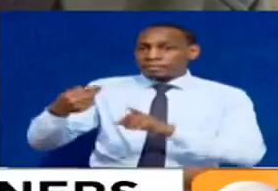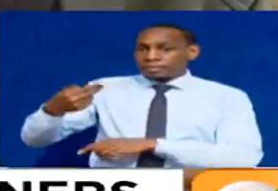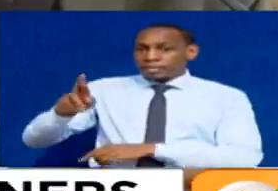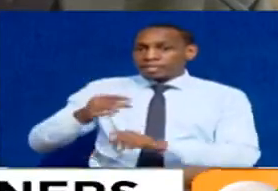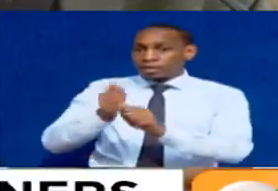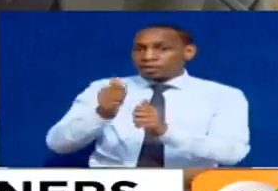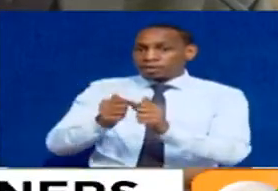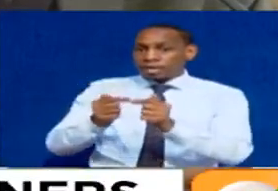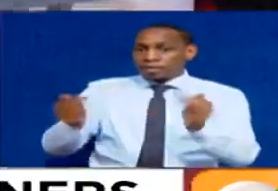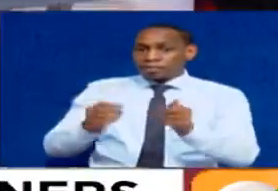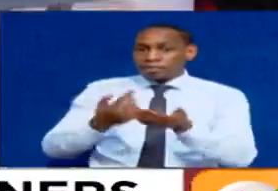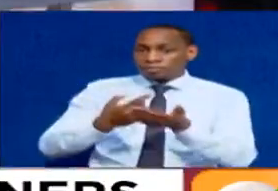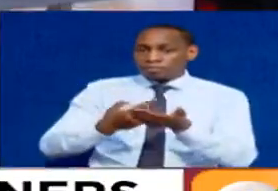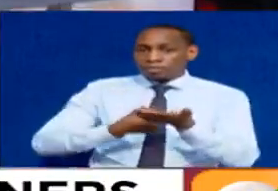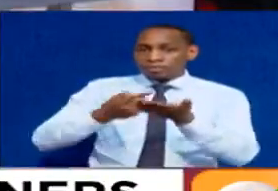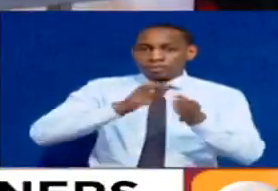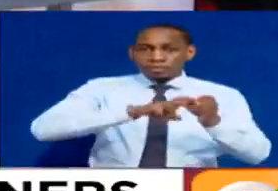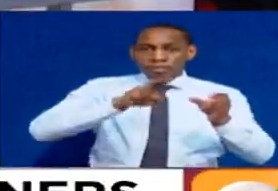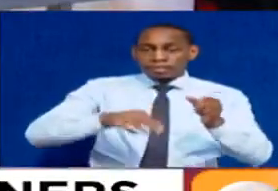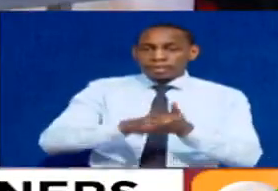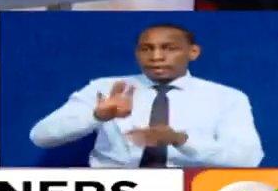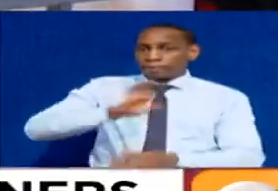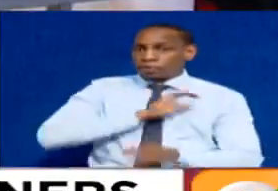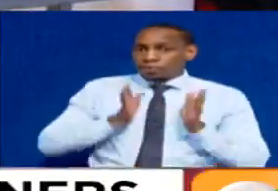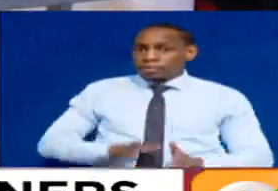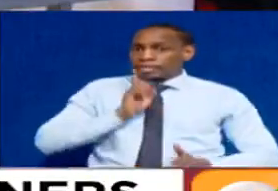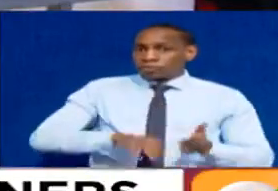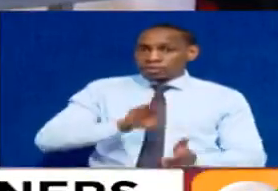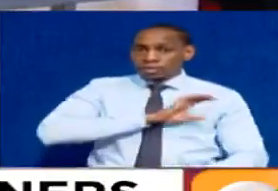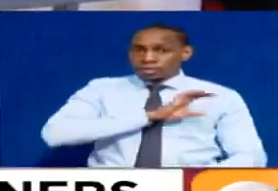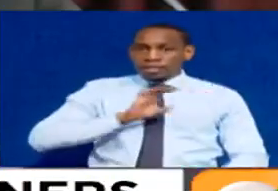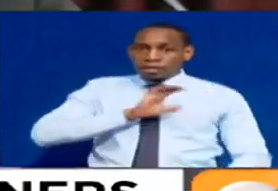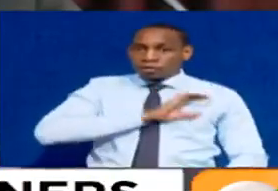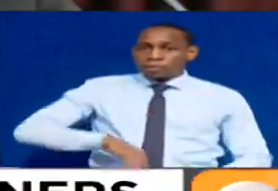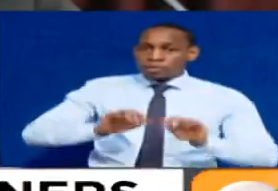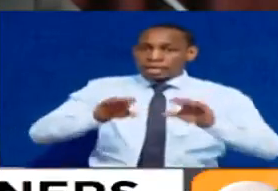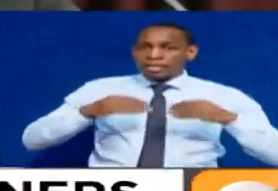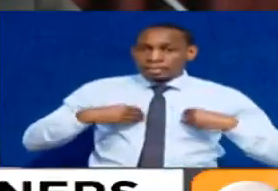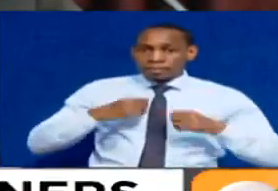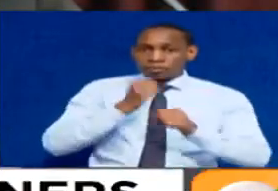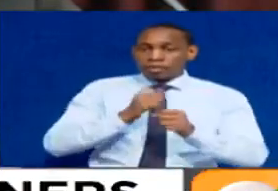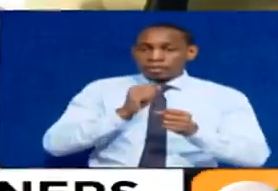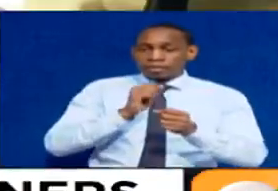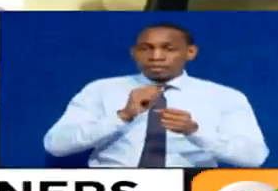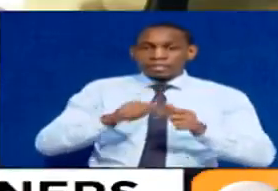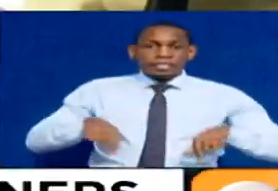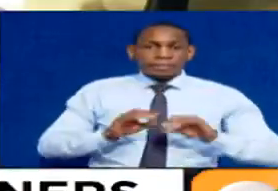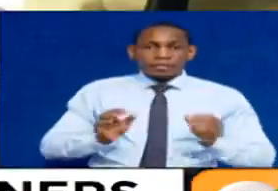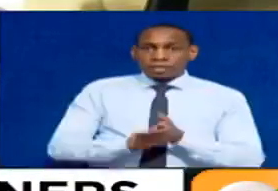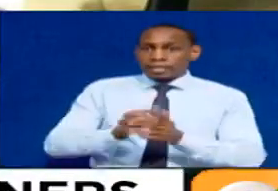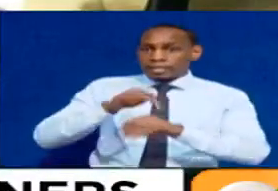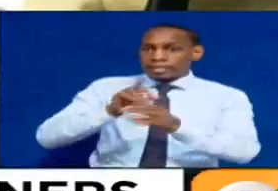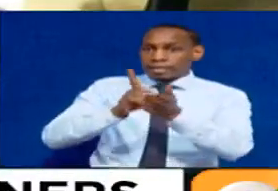pose suggestions of a negotiated exit for commissioners from office, saying the commission should be allowed to operate without intimidation. But